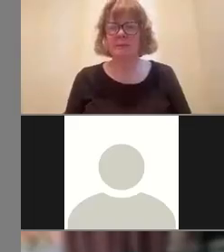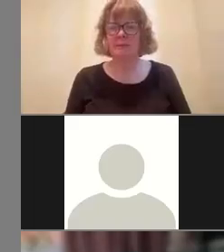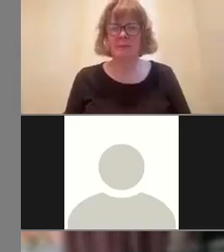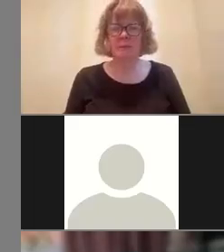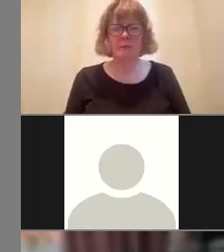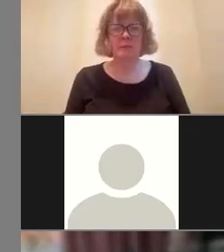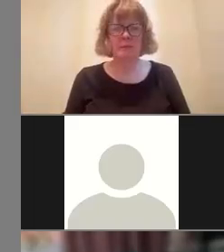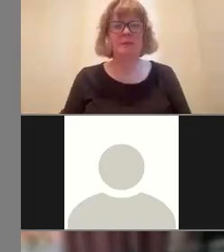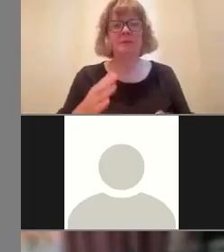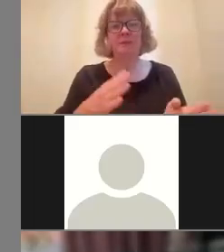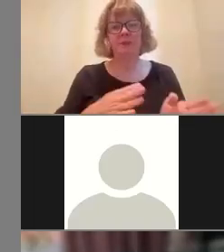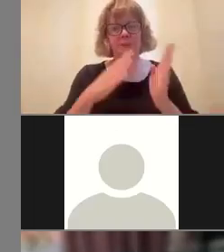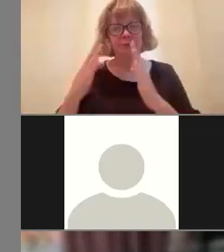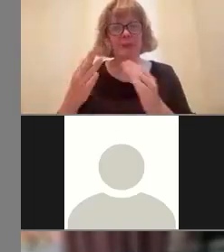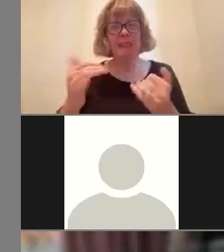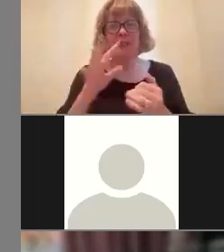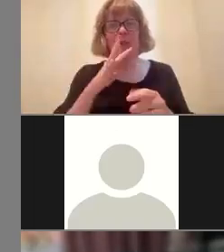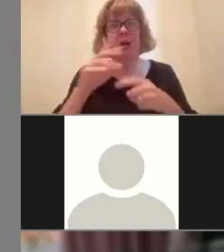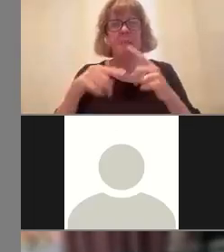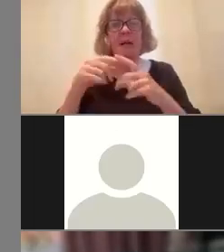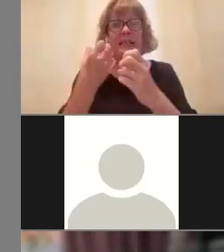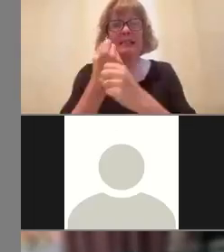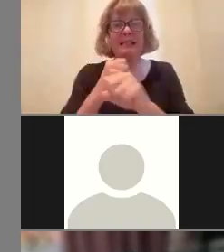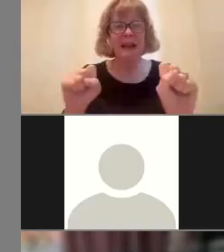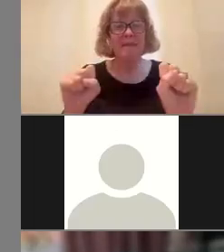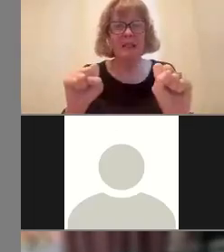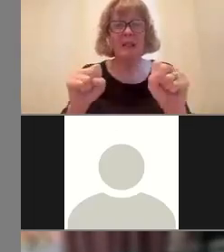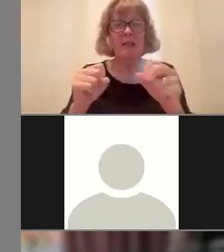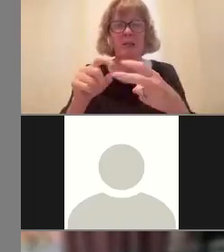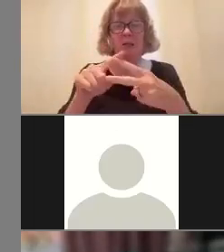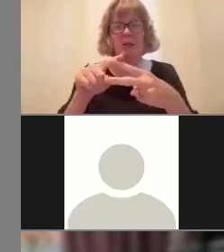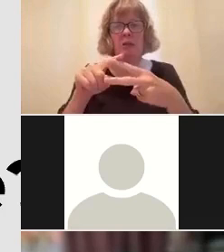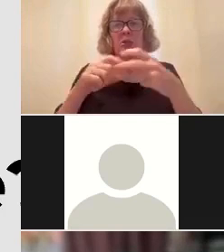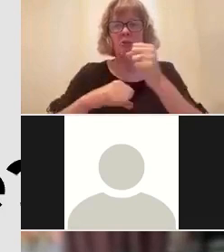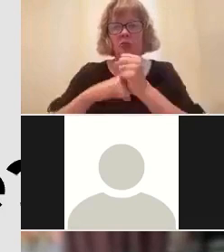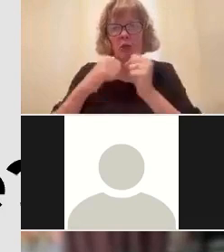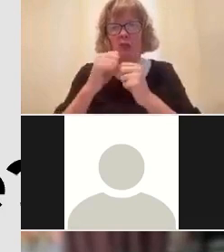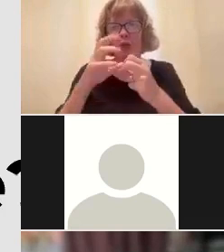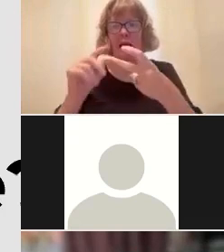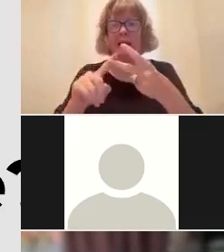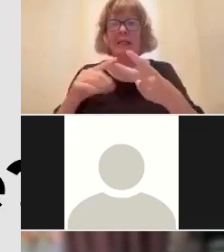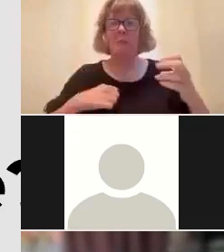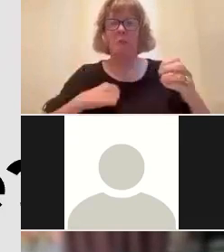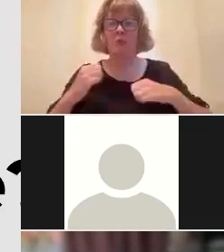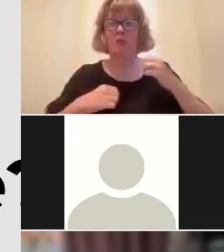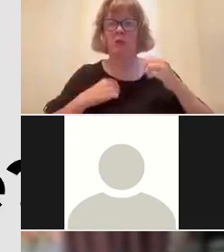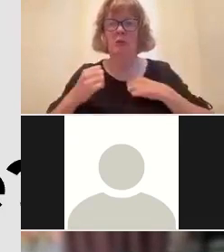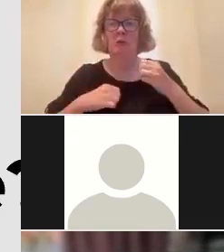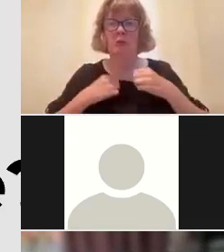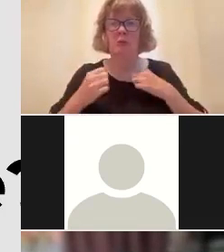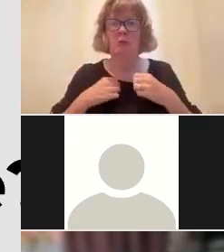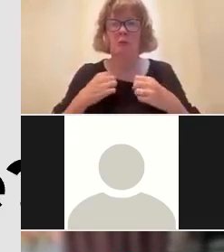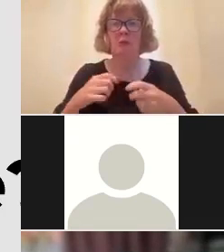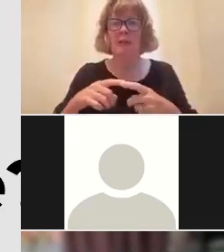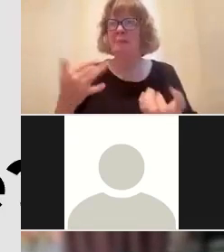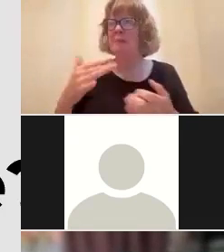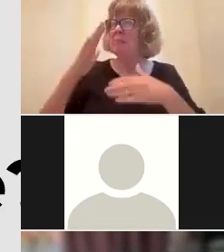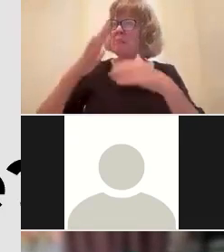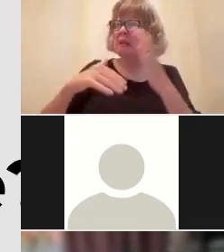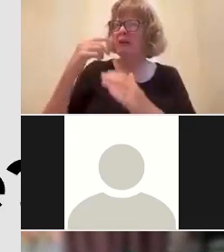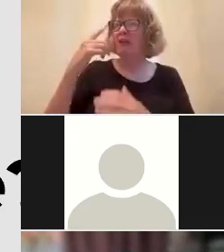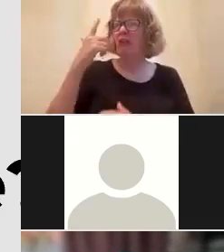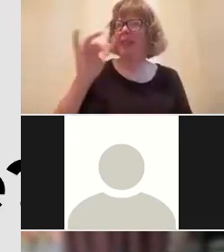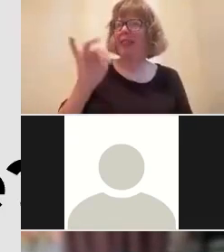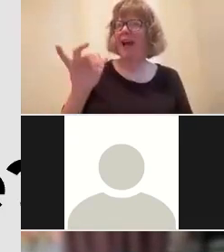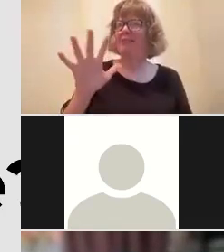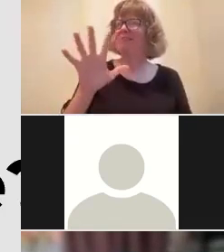Next, we're going to talk about safety. So structural and emotional safety. We need to think about what our building looks like. Are all